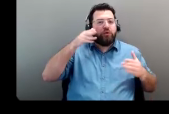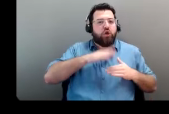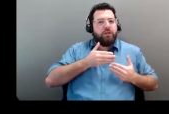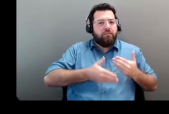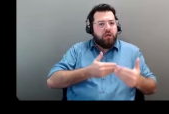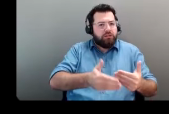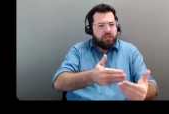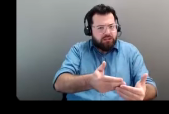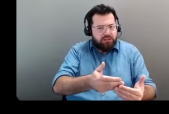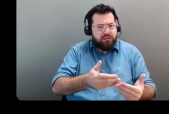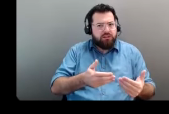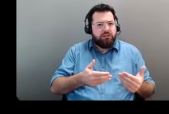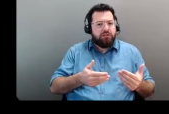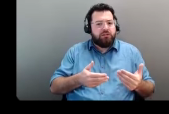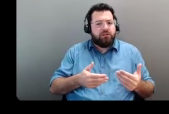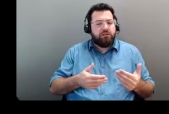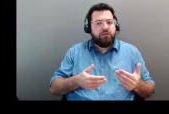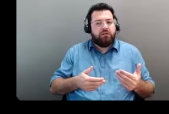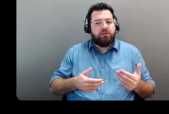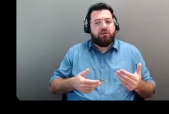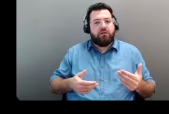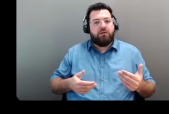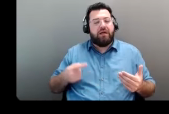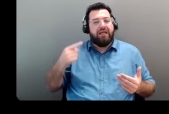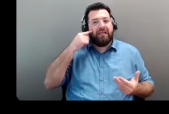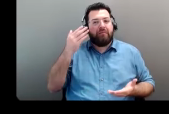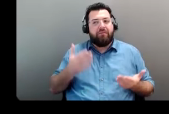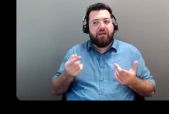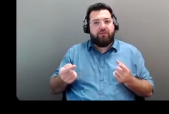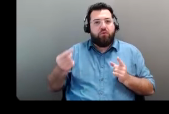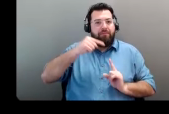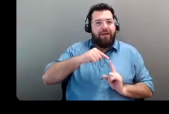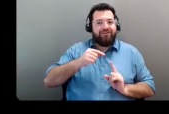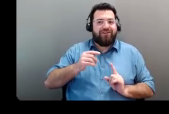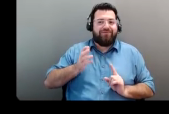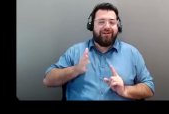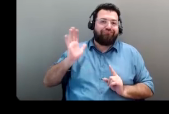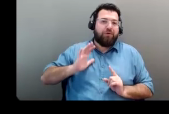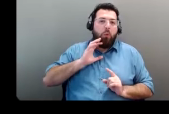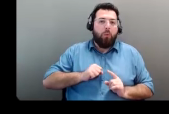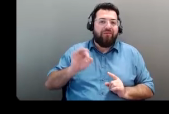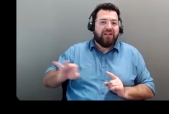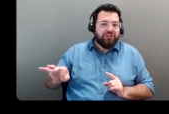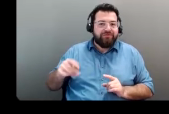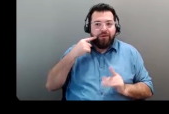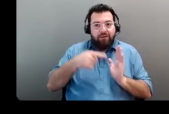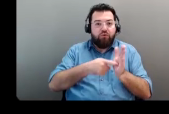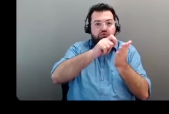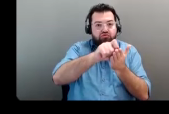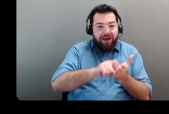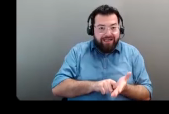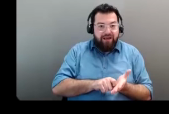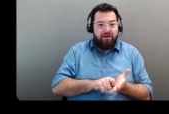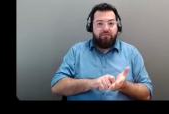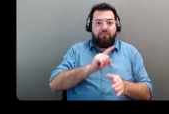the process, but the product. I think like maybe going back to old school and having like for example writing, right? Like having them